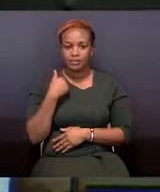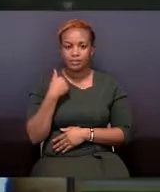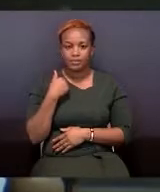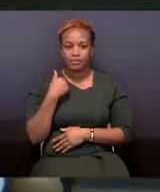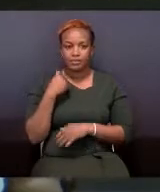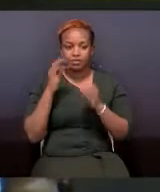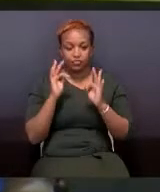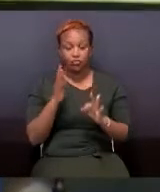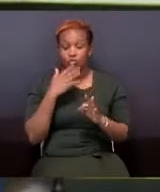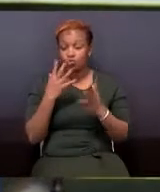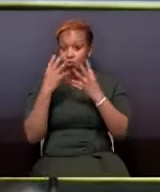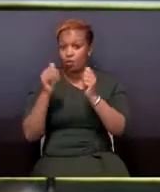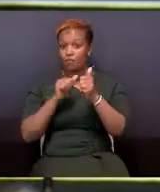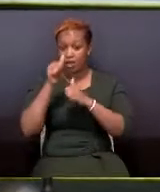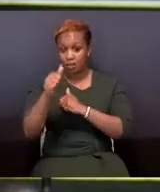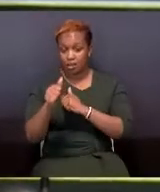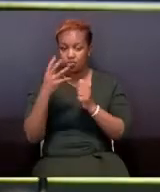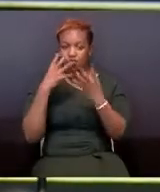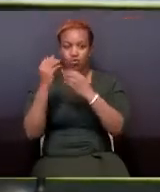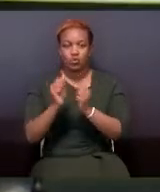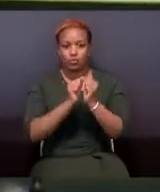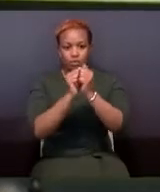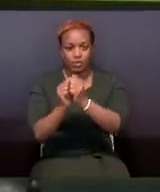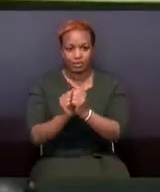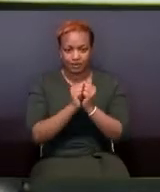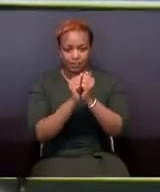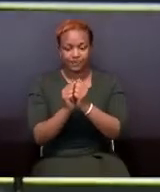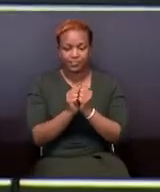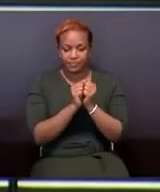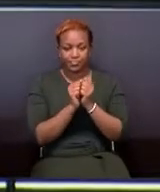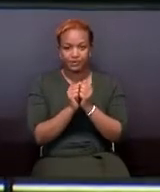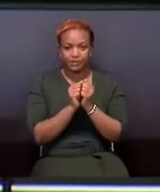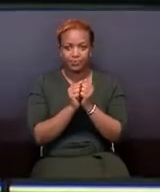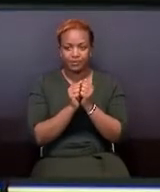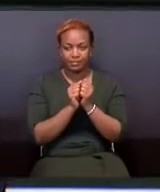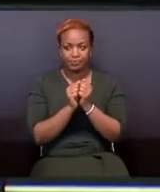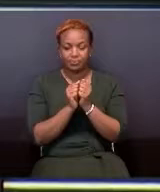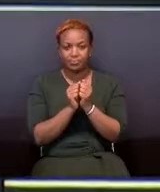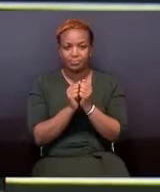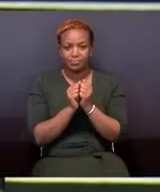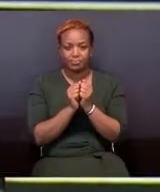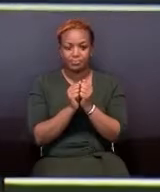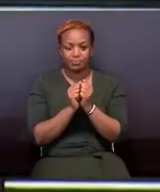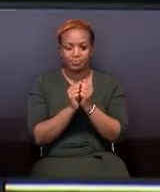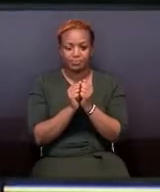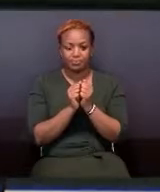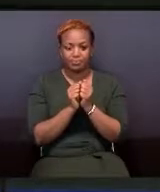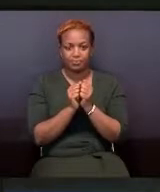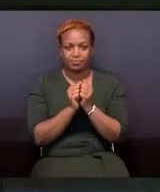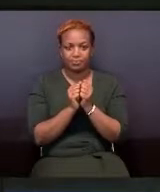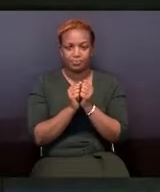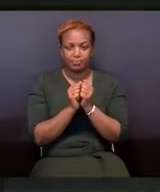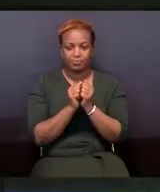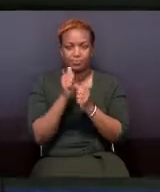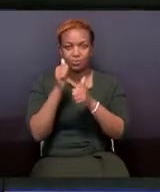go far, go together. If you want to go fast, go alone. But what of if we